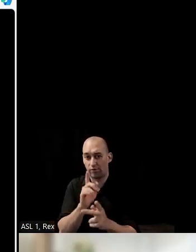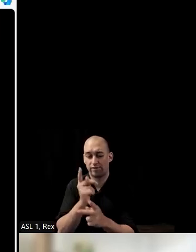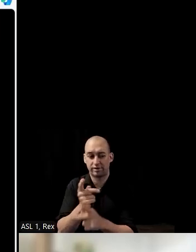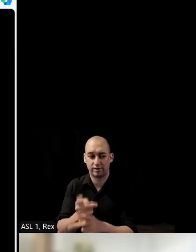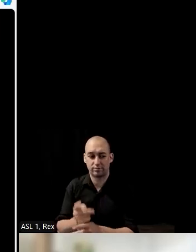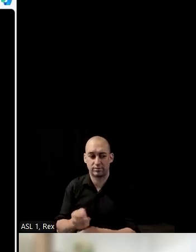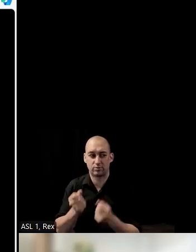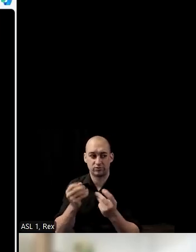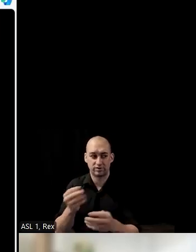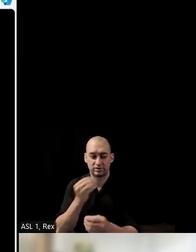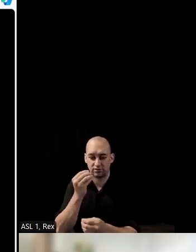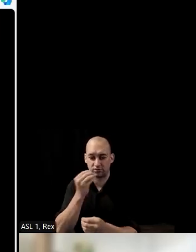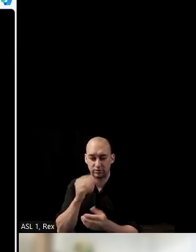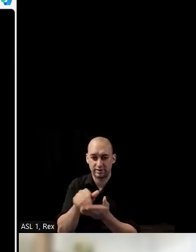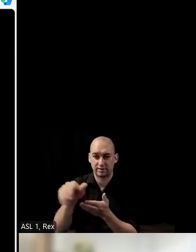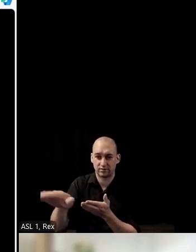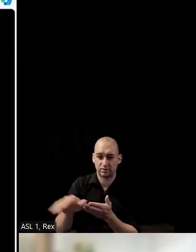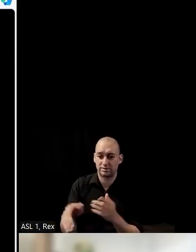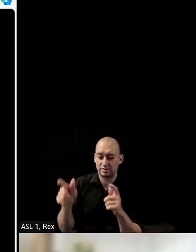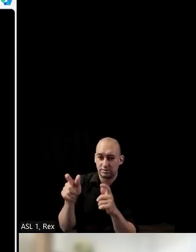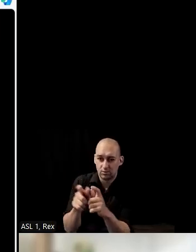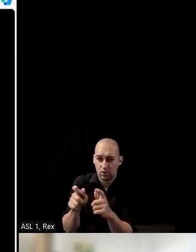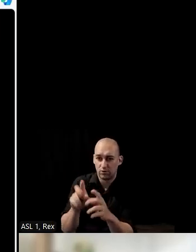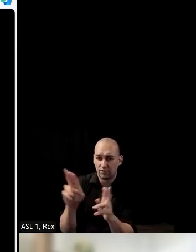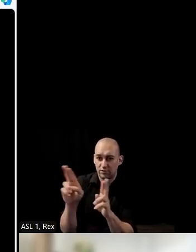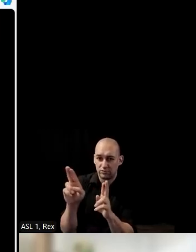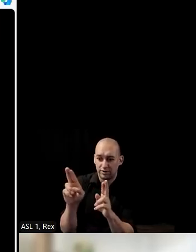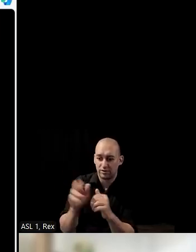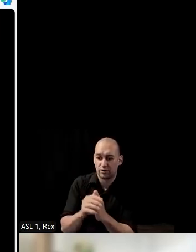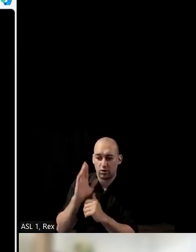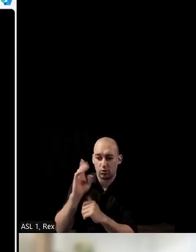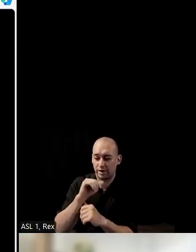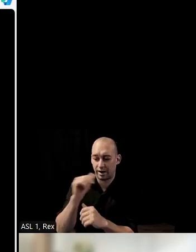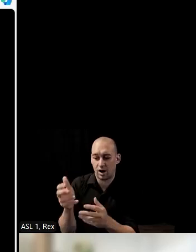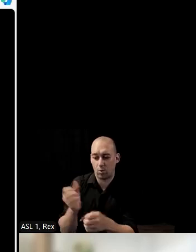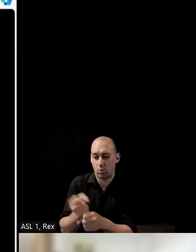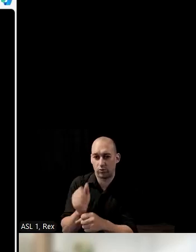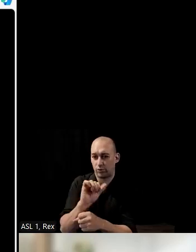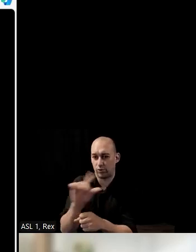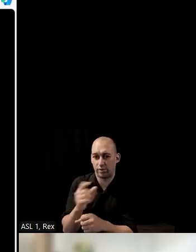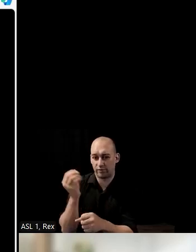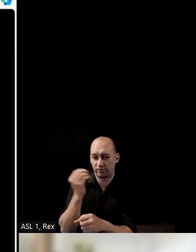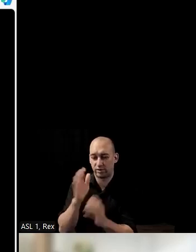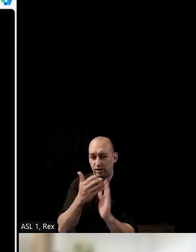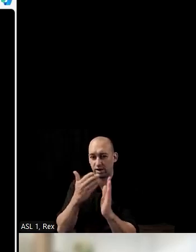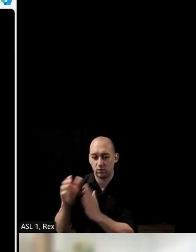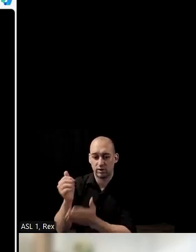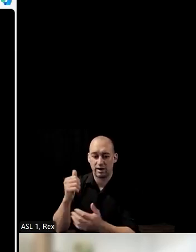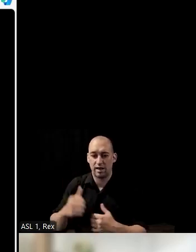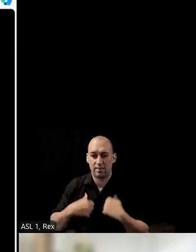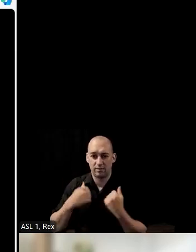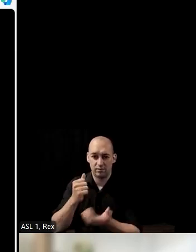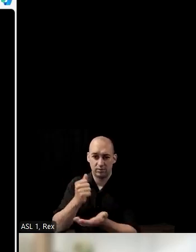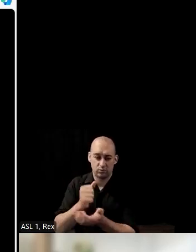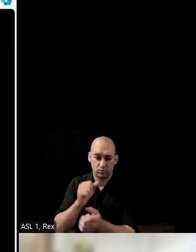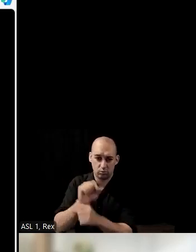deliveries, but they had a tiny refrigerator that wouldn't hold all the food, and community health workers were able to help them get a bigger